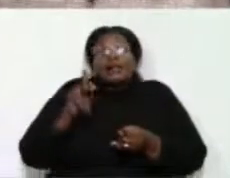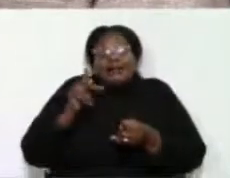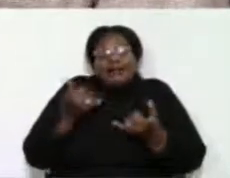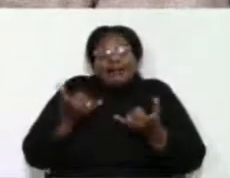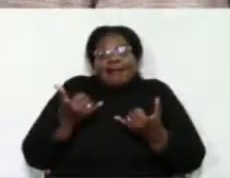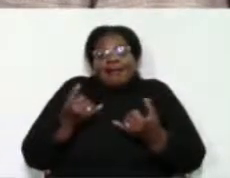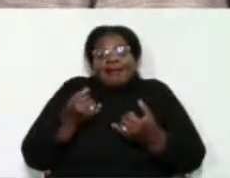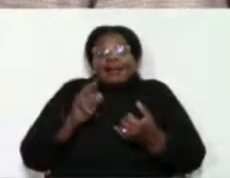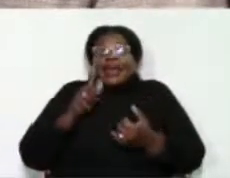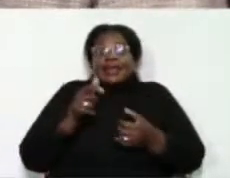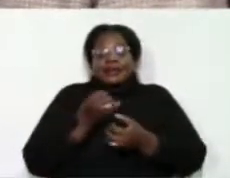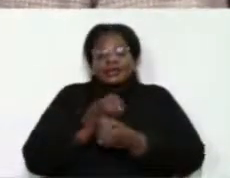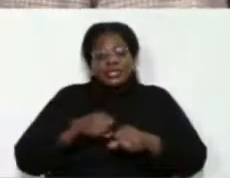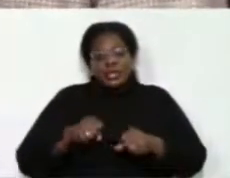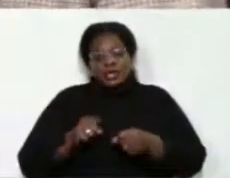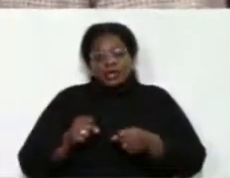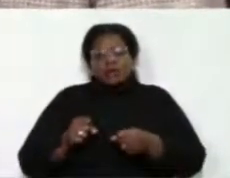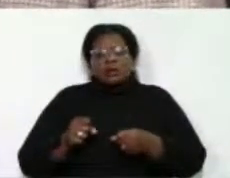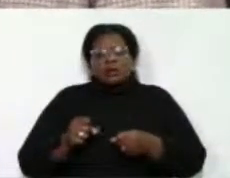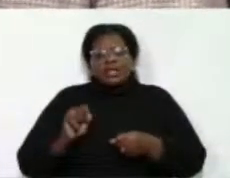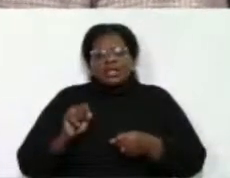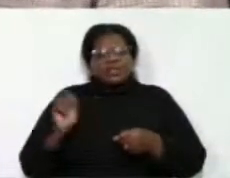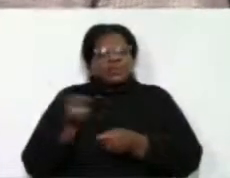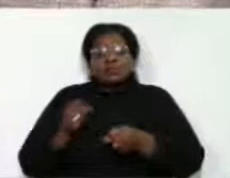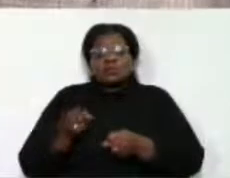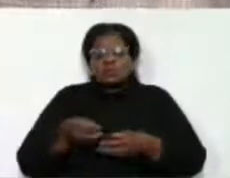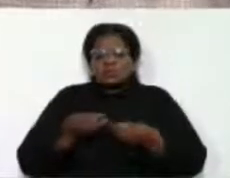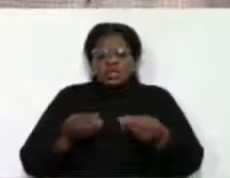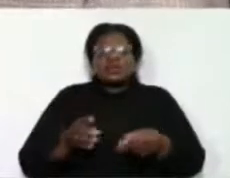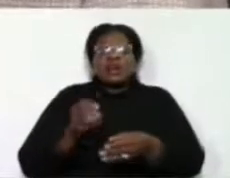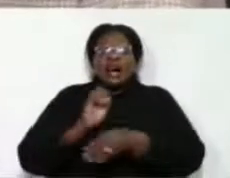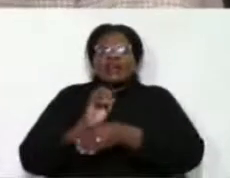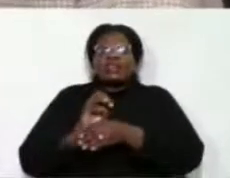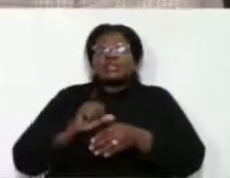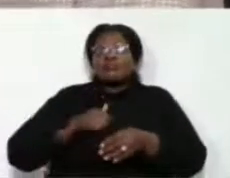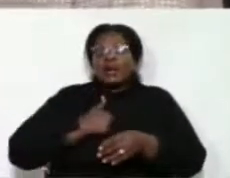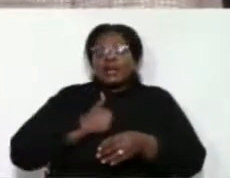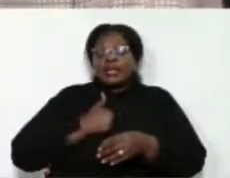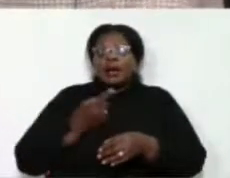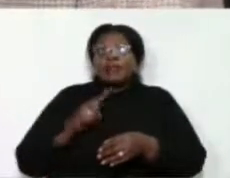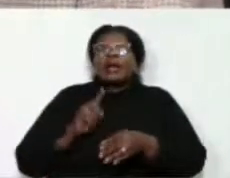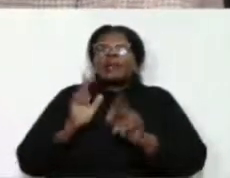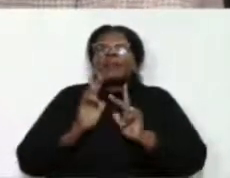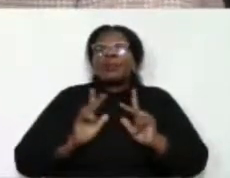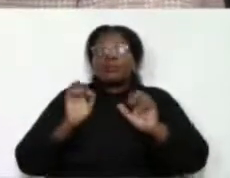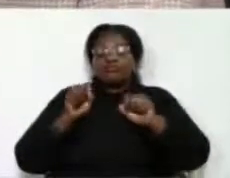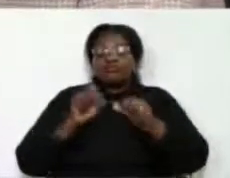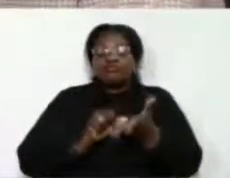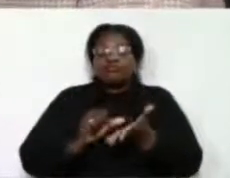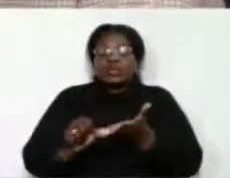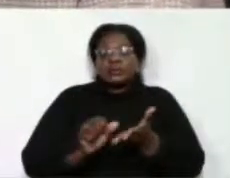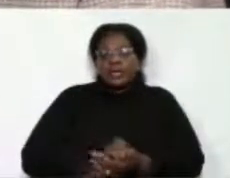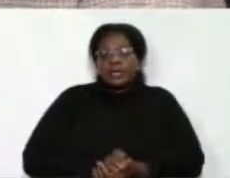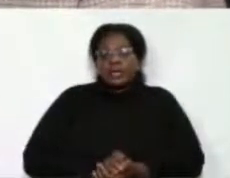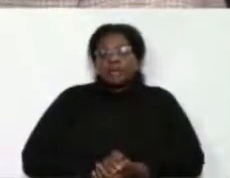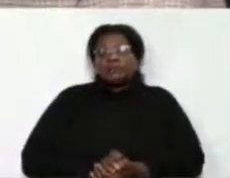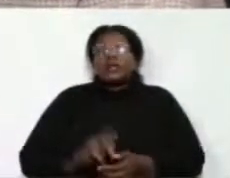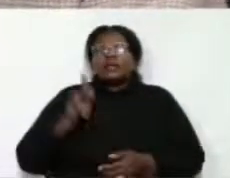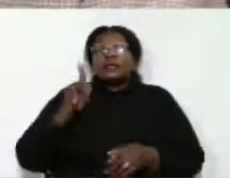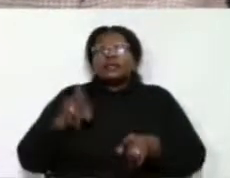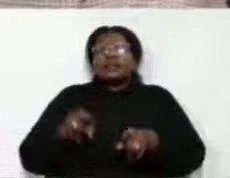whatever. Yeah. And the other thing is, they're not really responsible for the advice that they give. If you